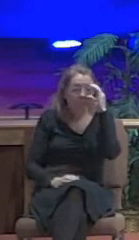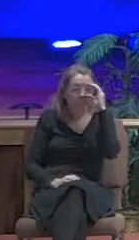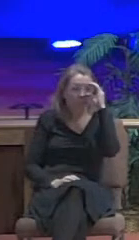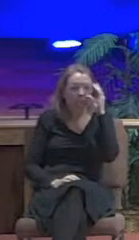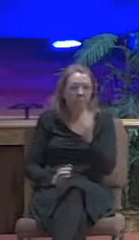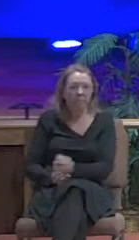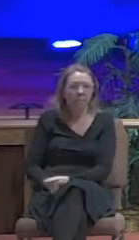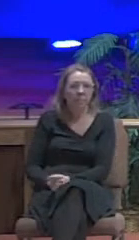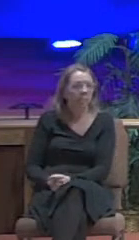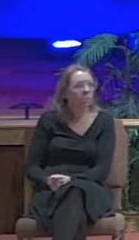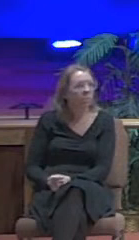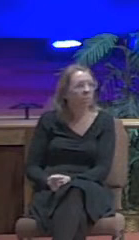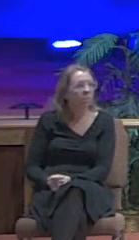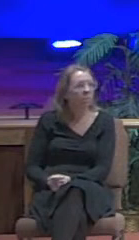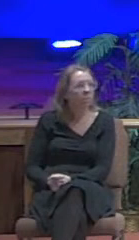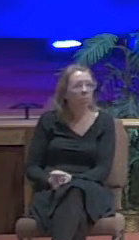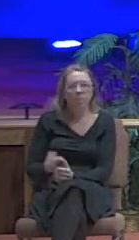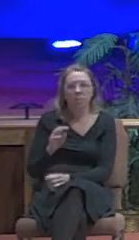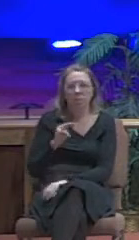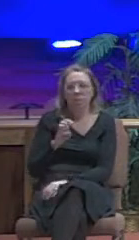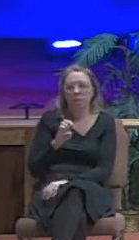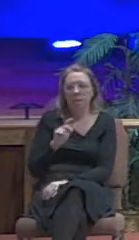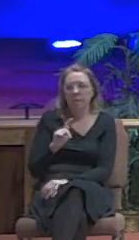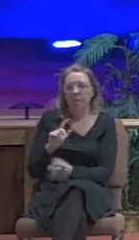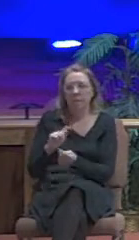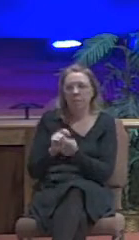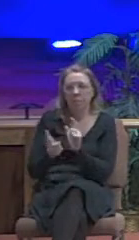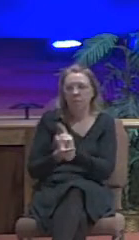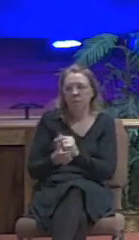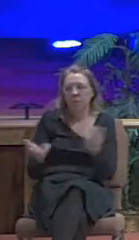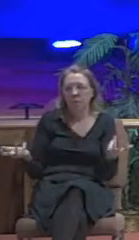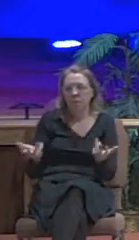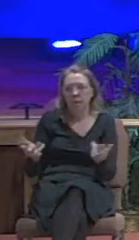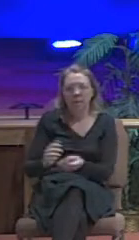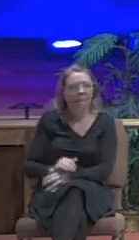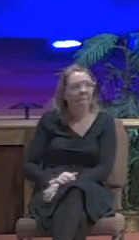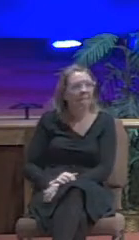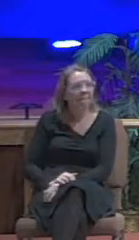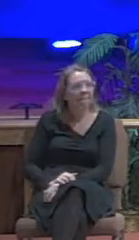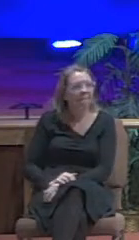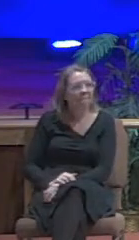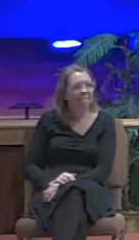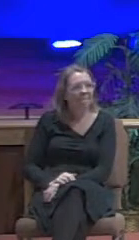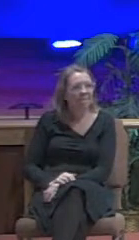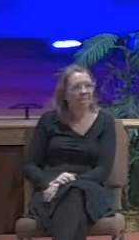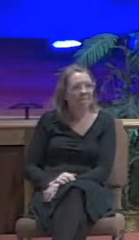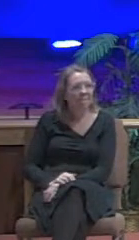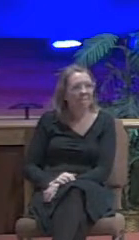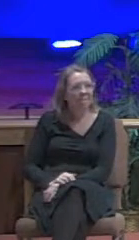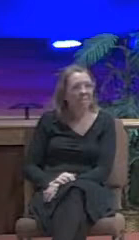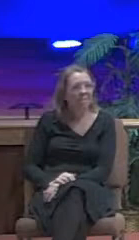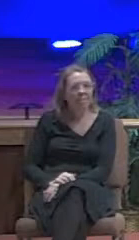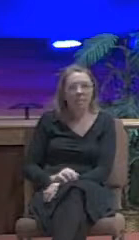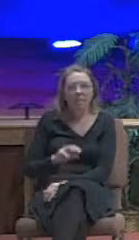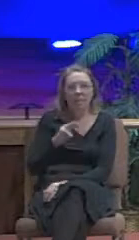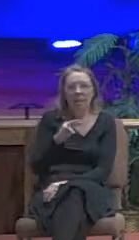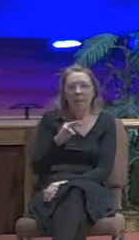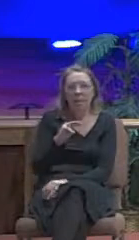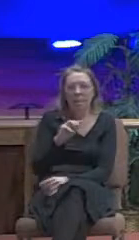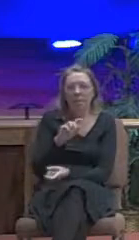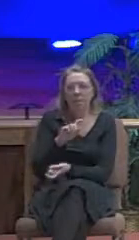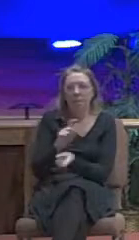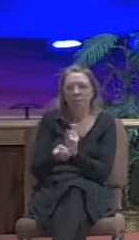We translate meek as what? Switch the M to a W, what do you get? Right? Is that about right?